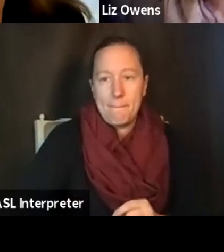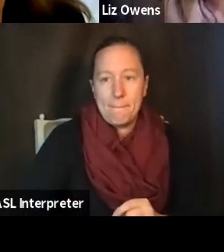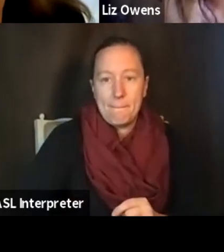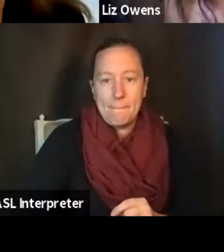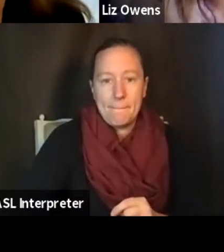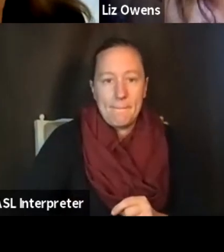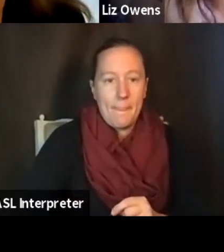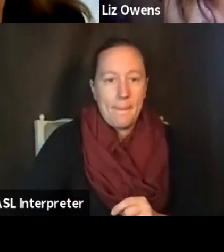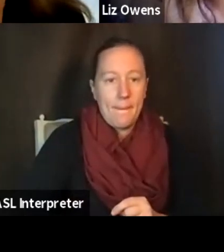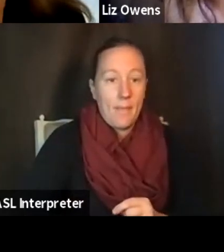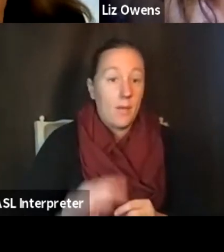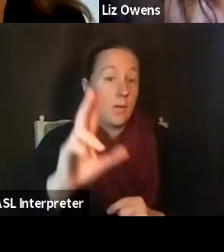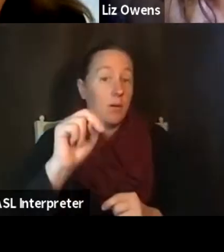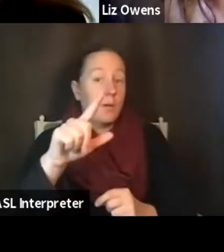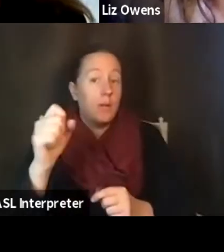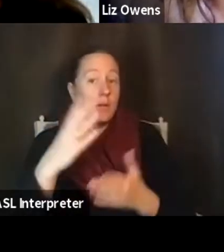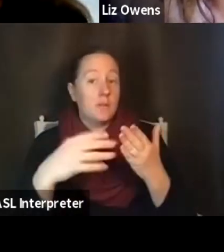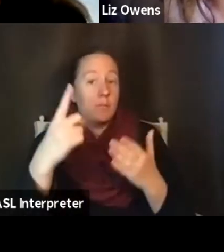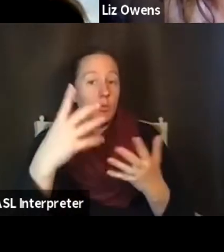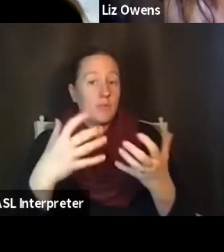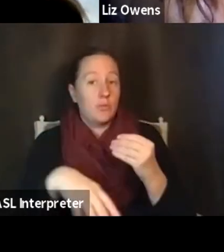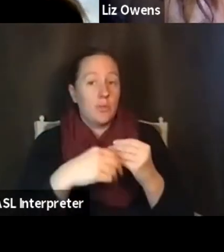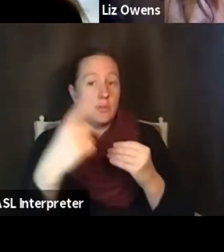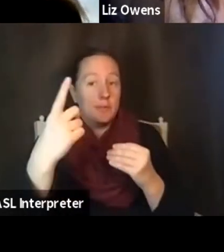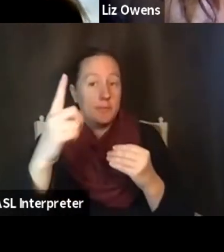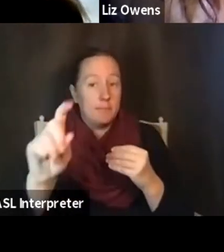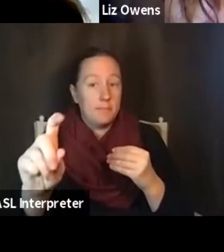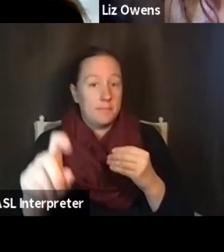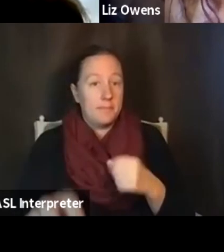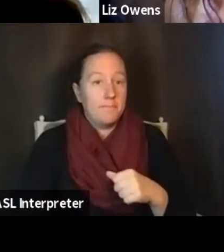I think so, unless anyone has anything to add.